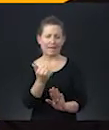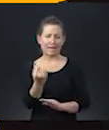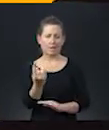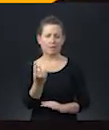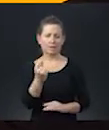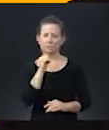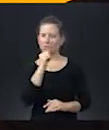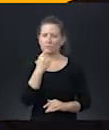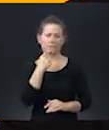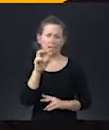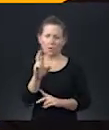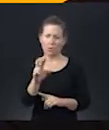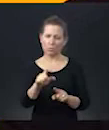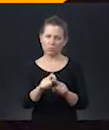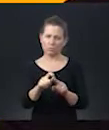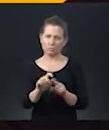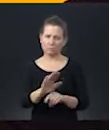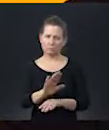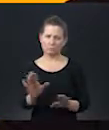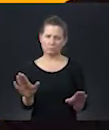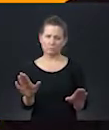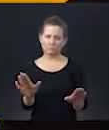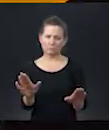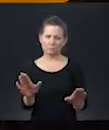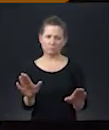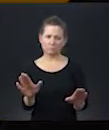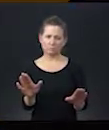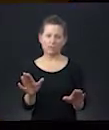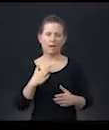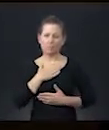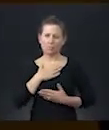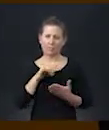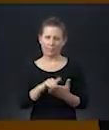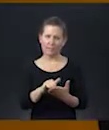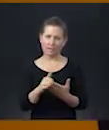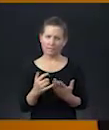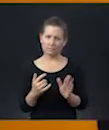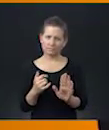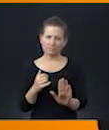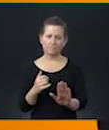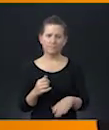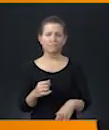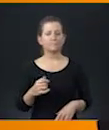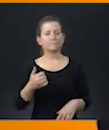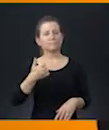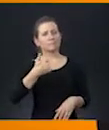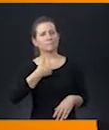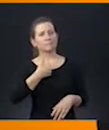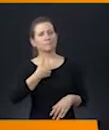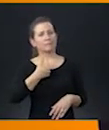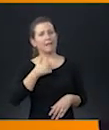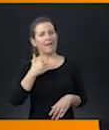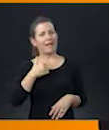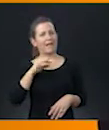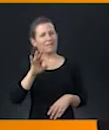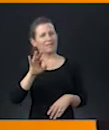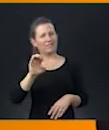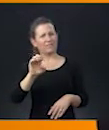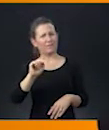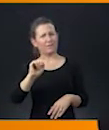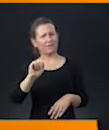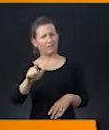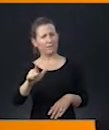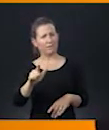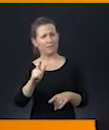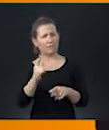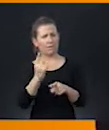don't say the R word, so I don't appreciate that. I have what they call fetal alcohol.